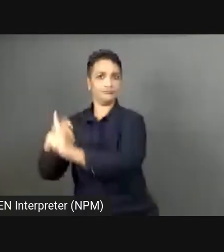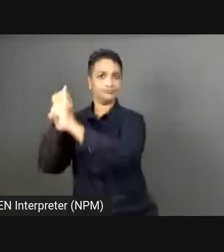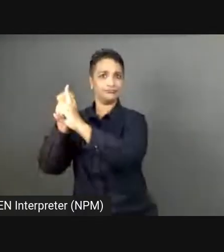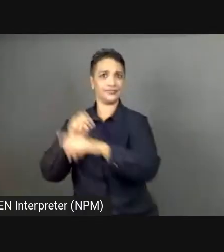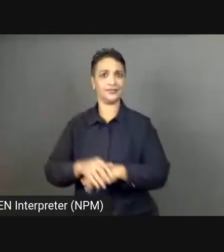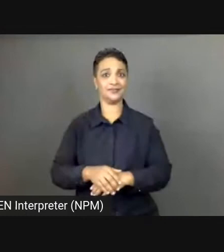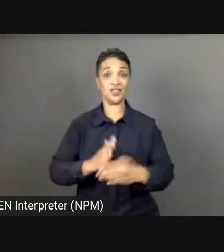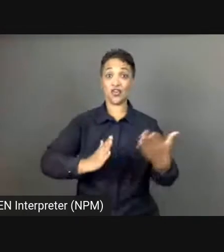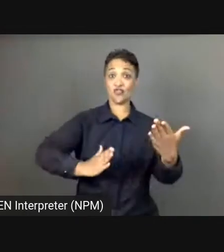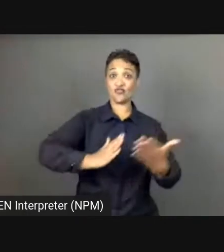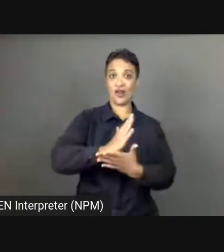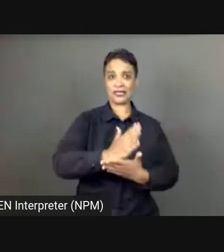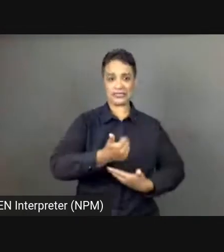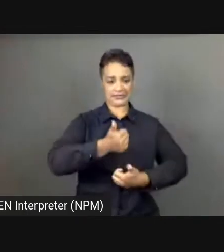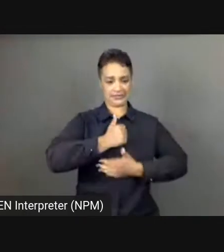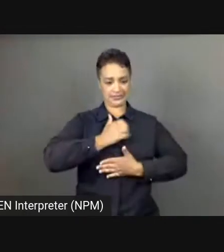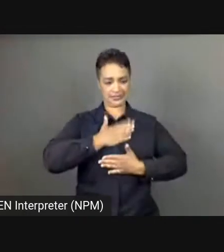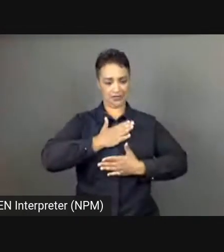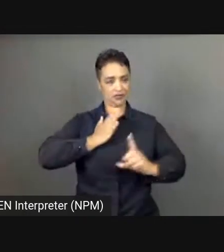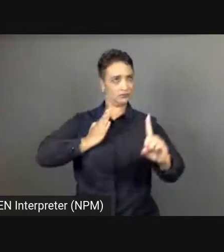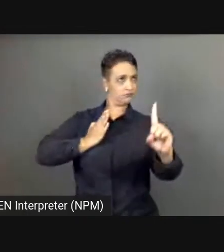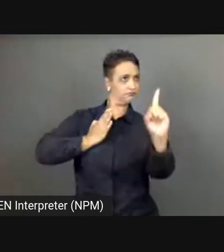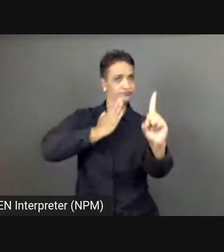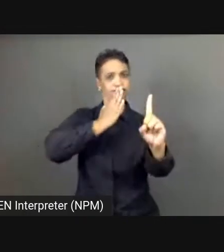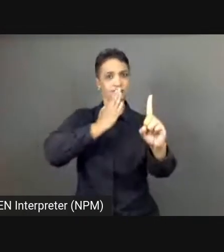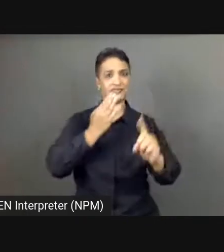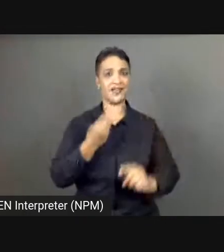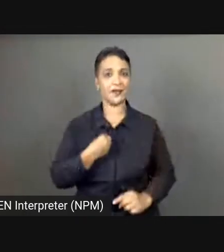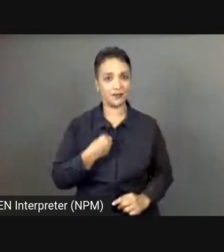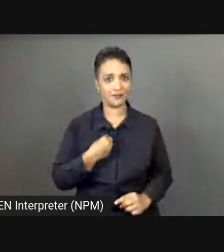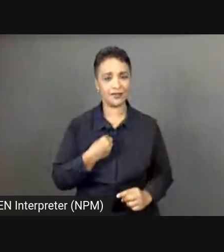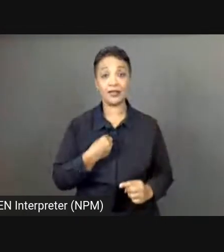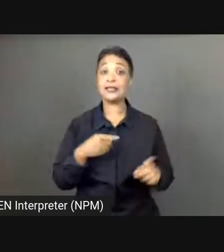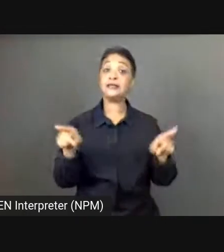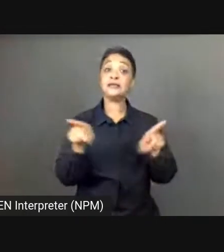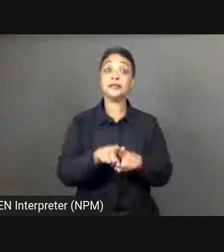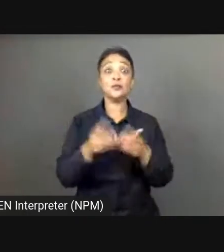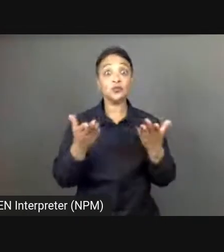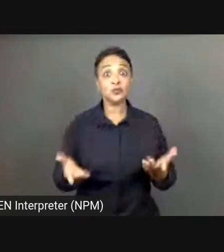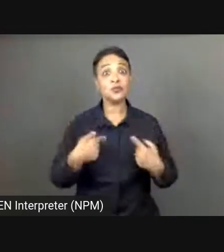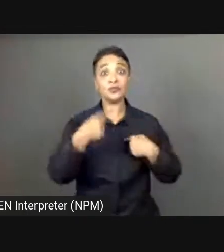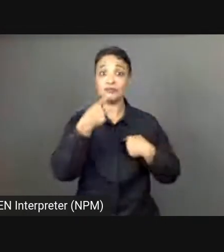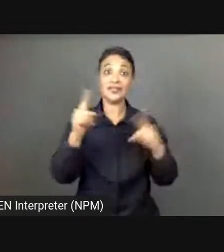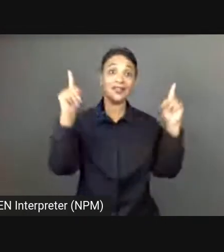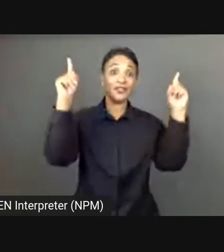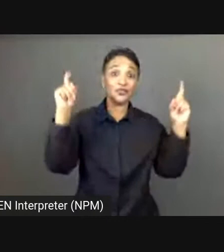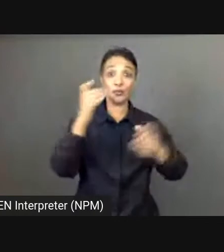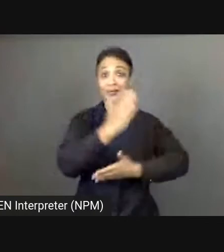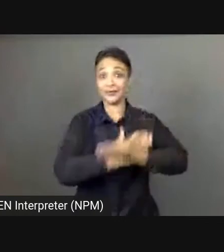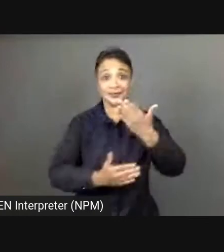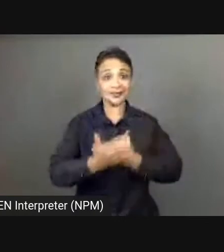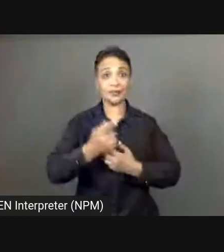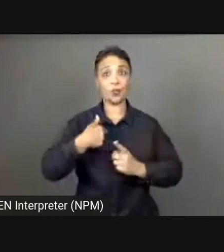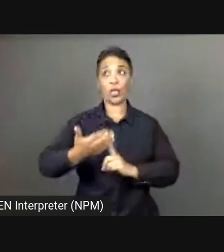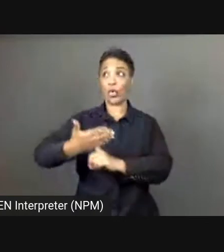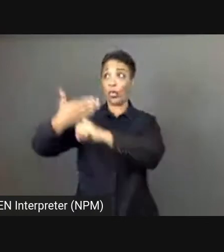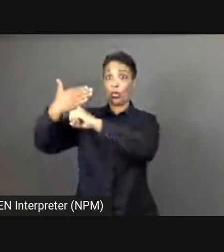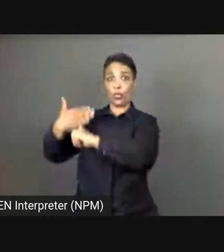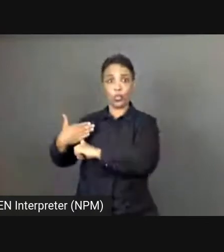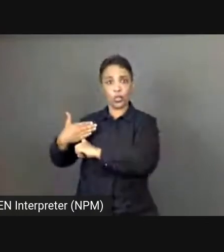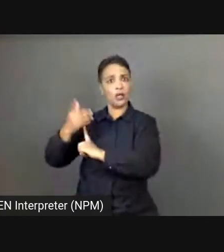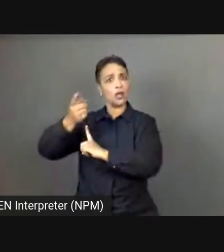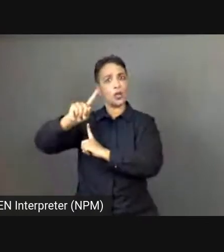here. We're talking, as we're talking about today, of the nothing about us without us principle. We're talking about, for